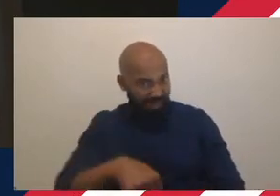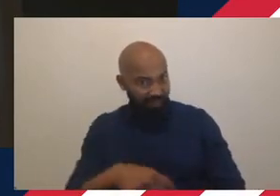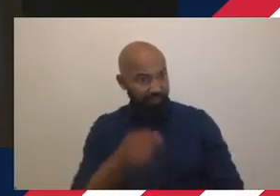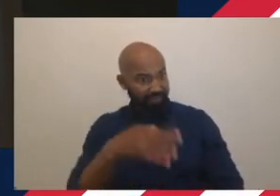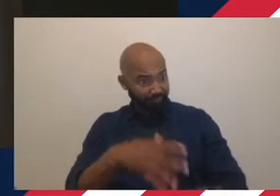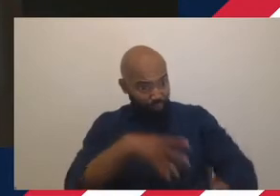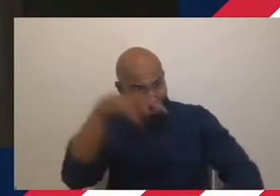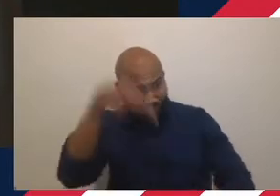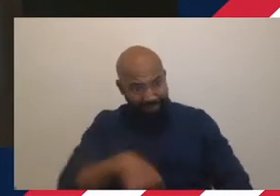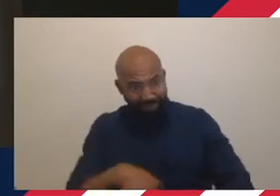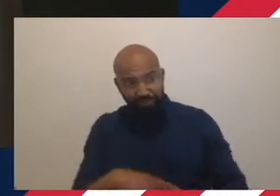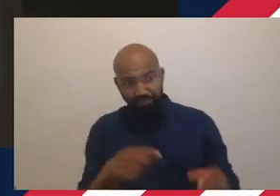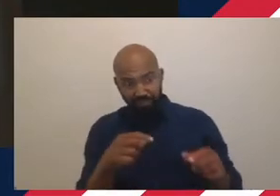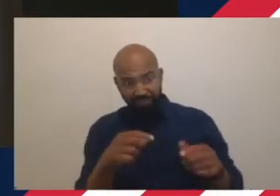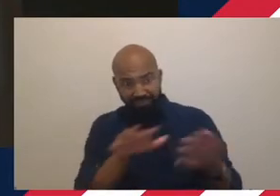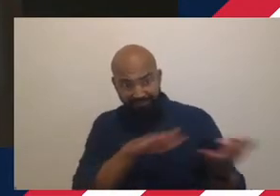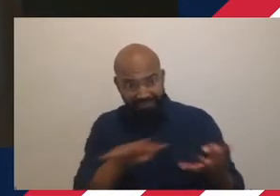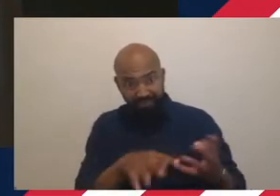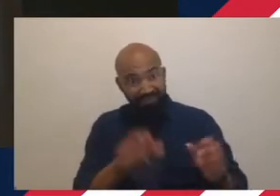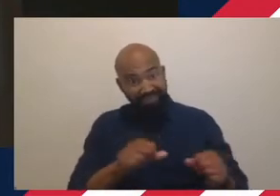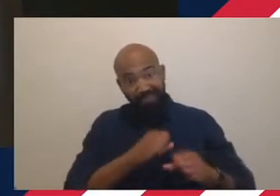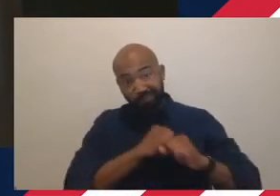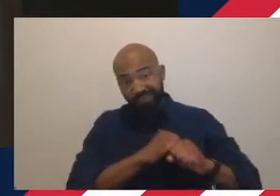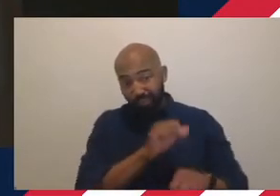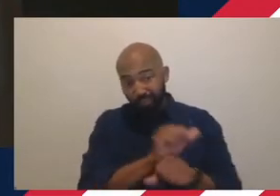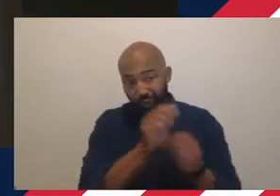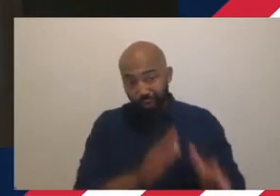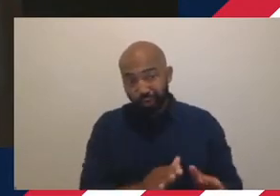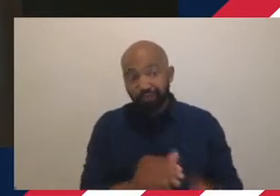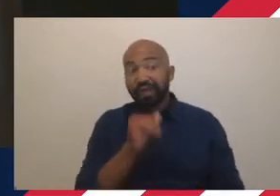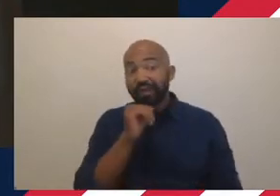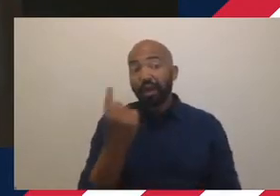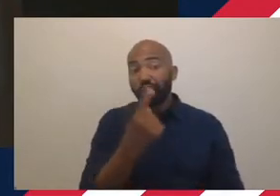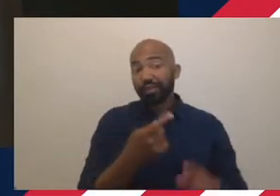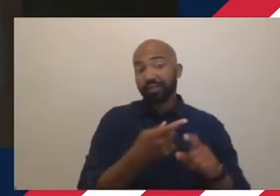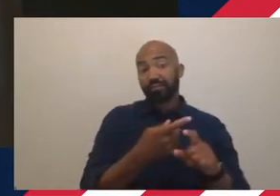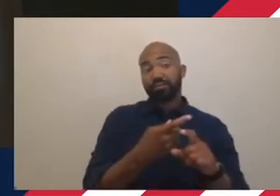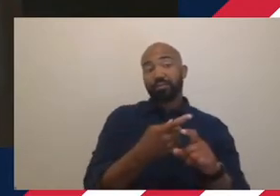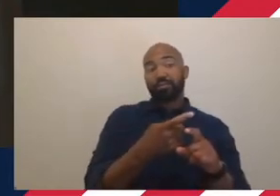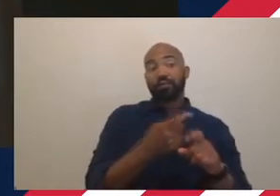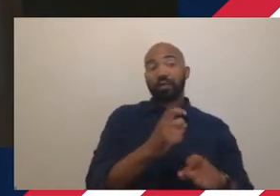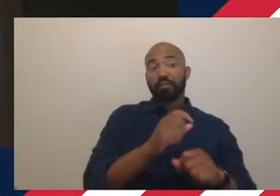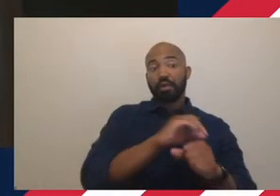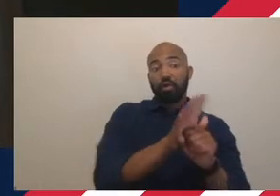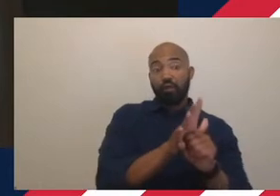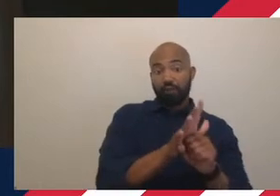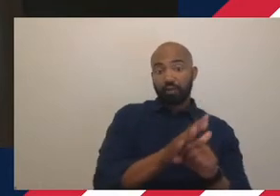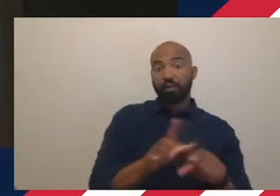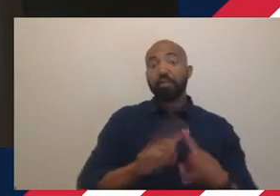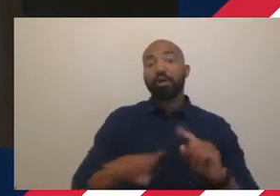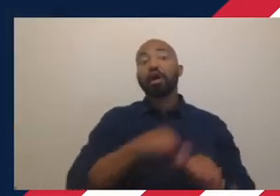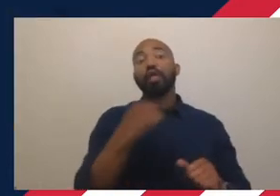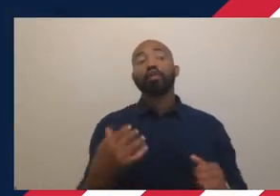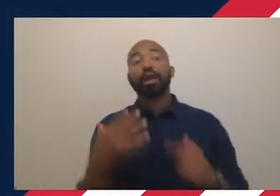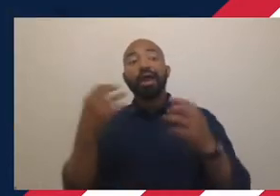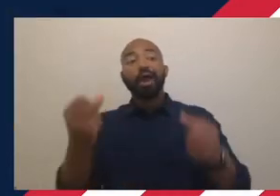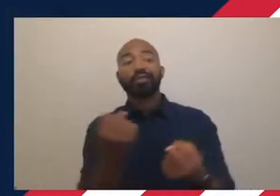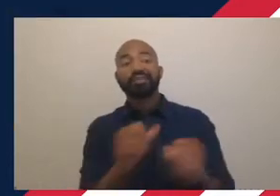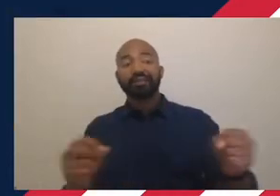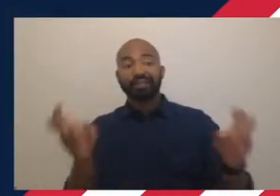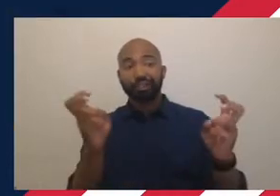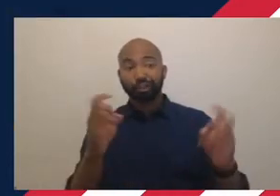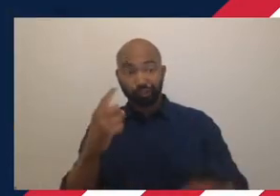workers not just from COVID-19, but from other health and safety issues as well.